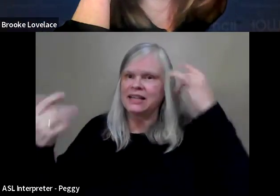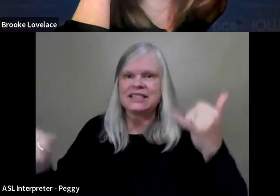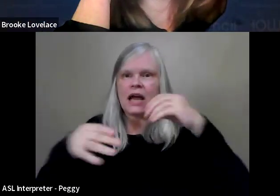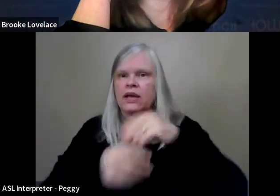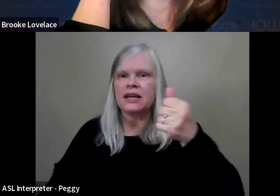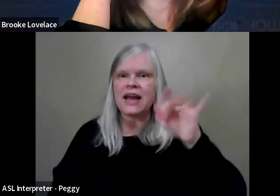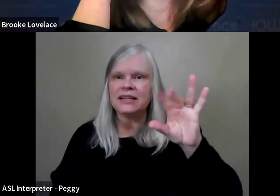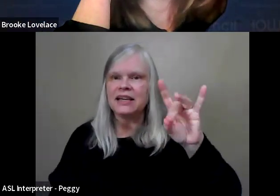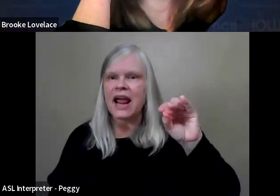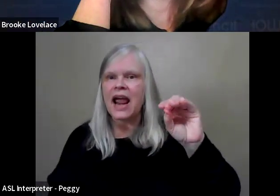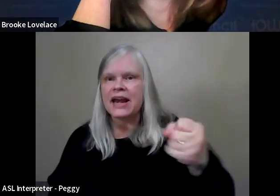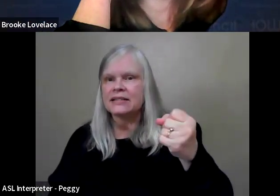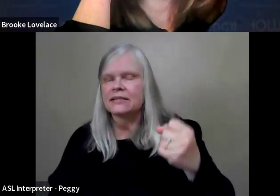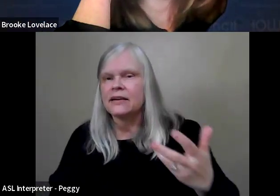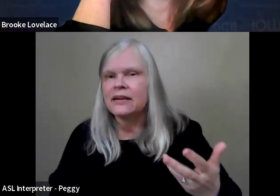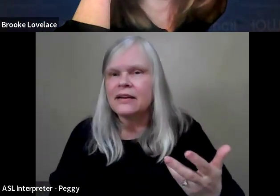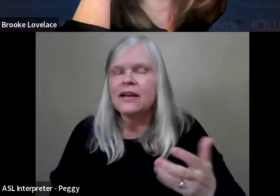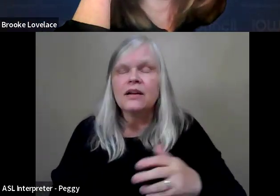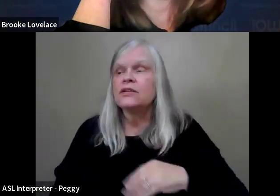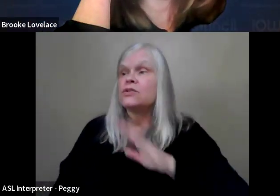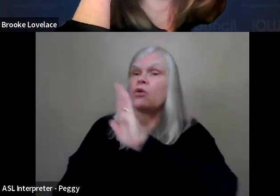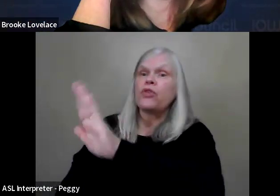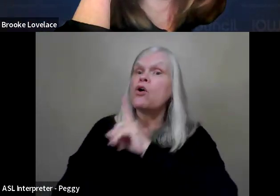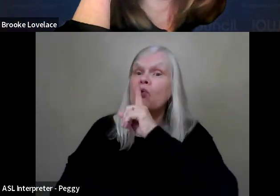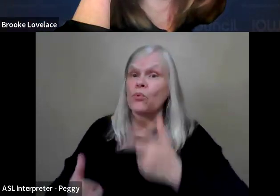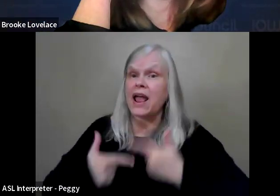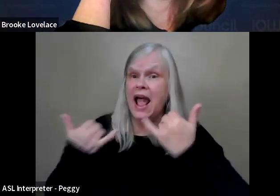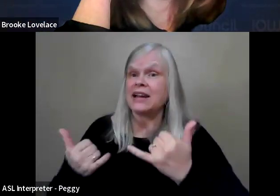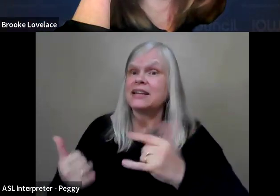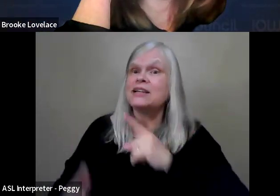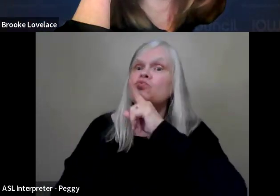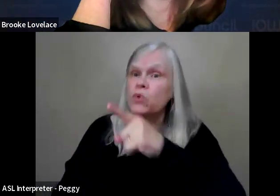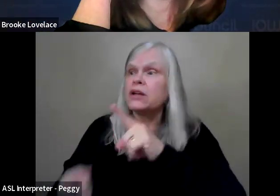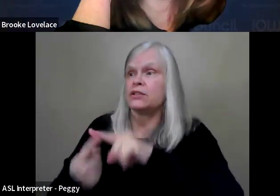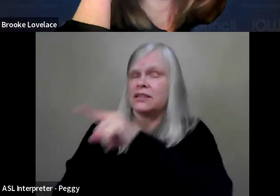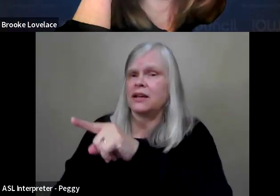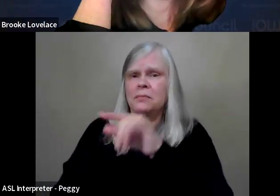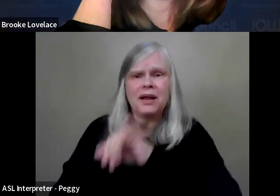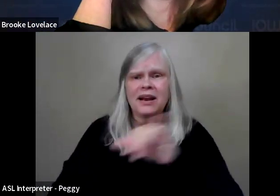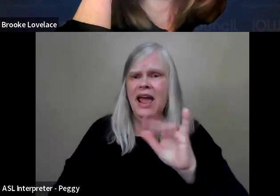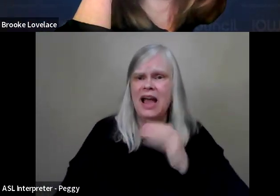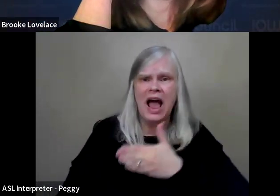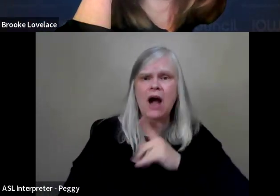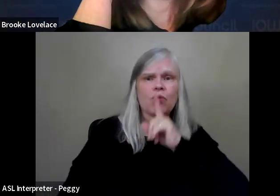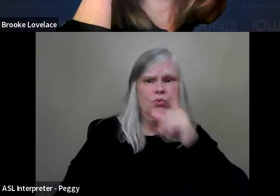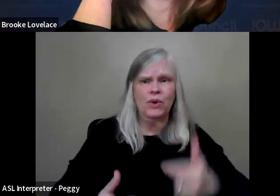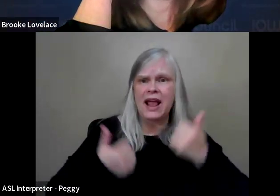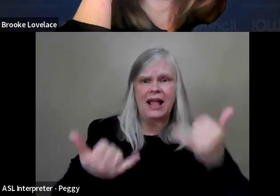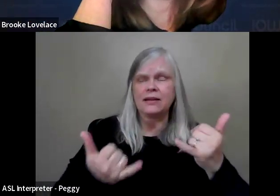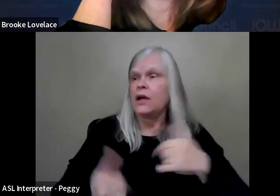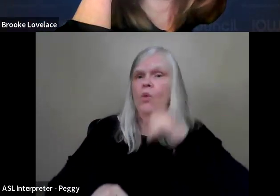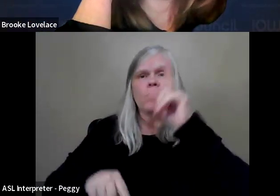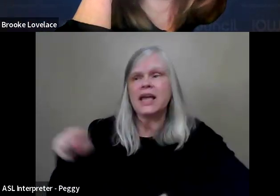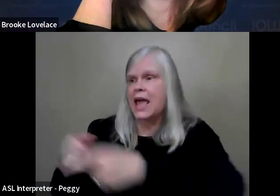So just remember that their reality is just as real to them as ours is to us. we can't pull them back into